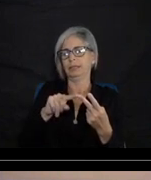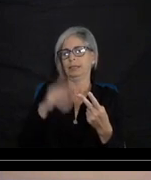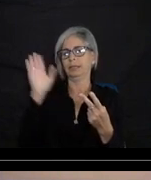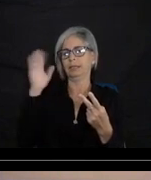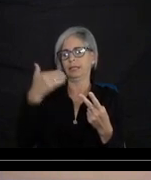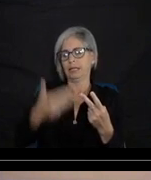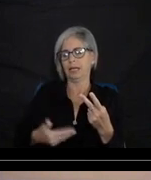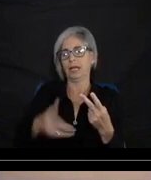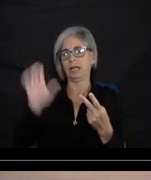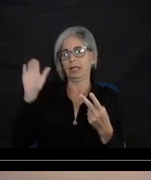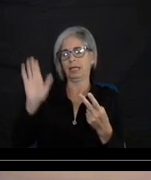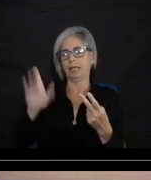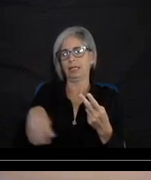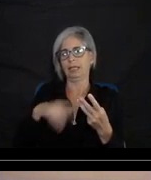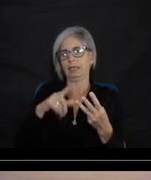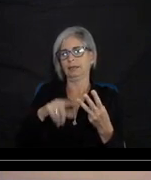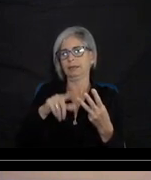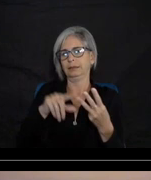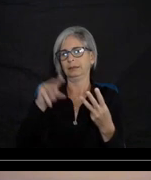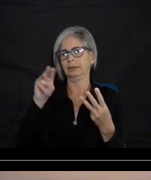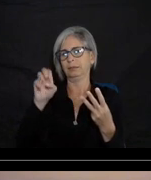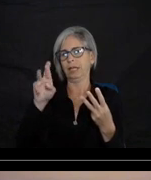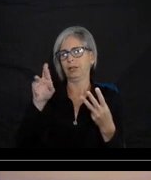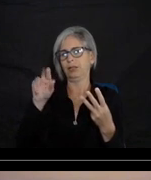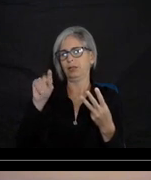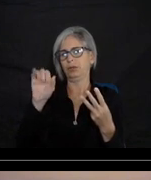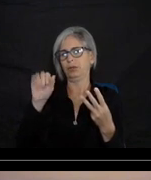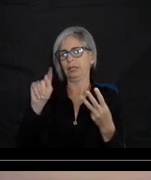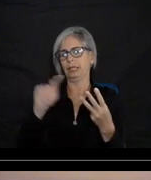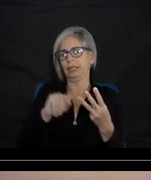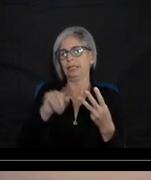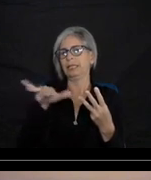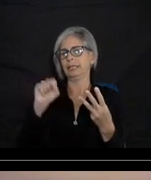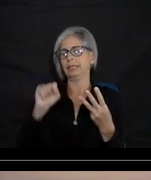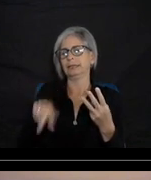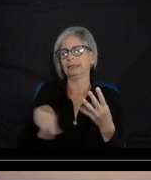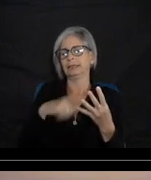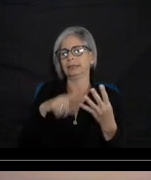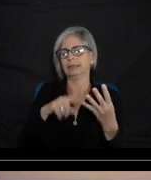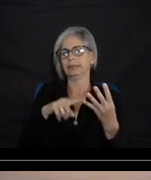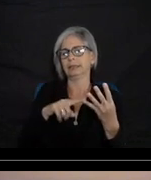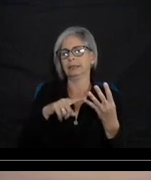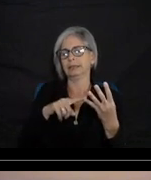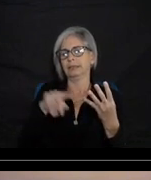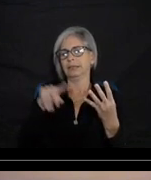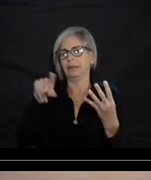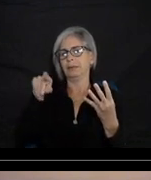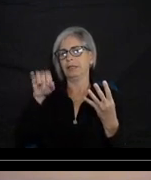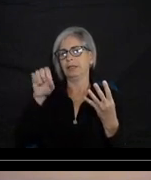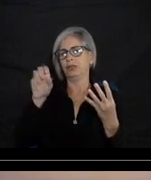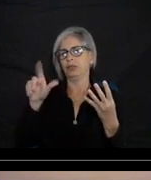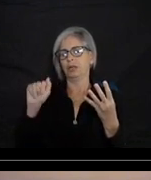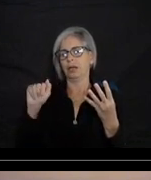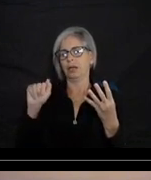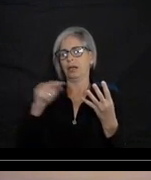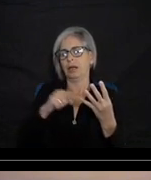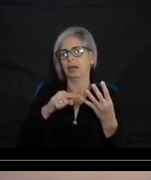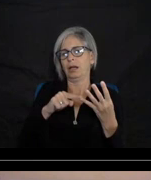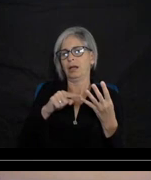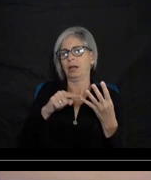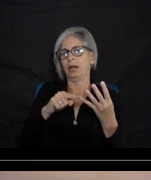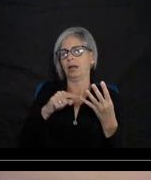Aye. Mayor Grant? Yes. Vice Mayor Pinserga?